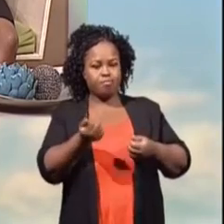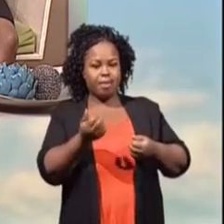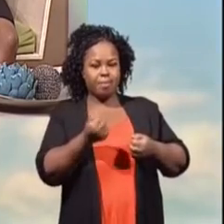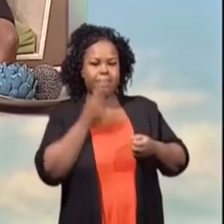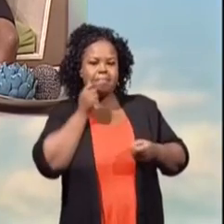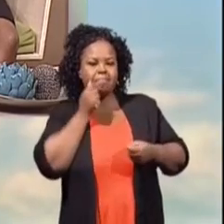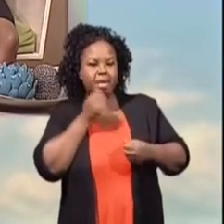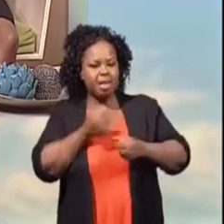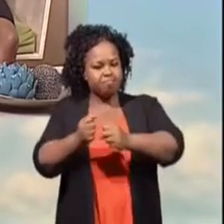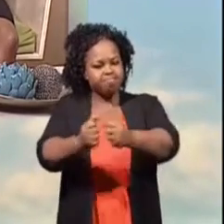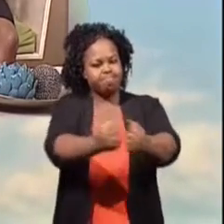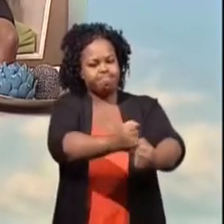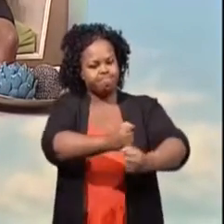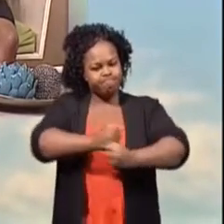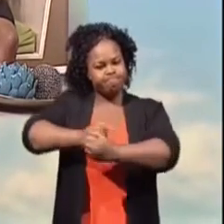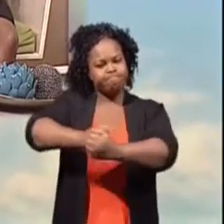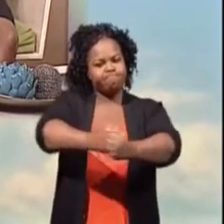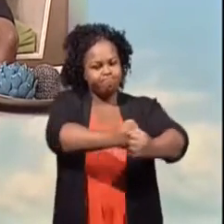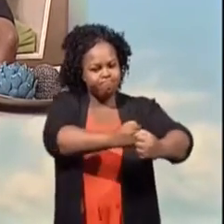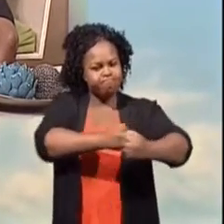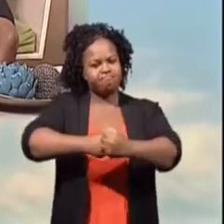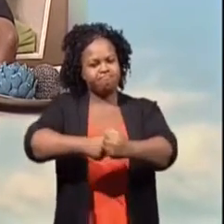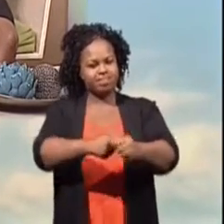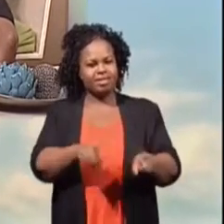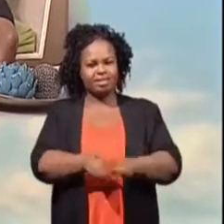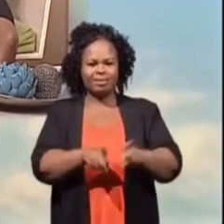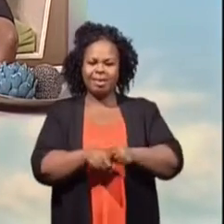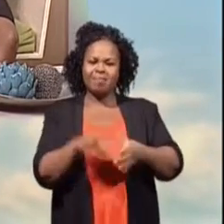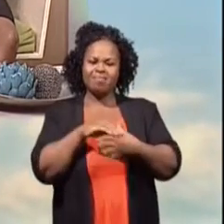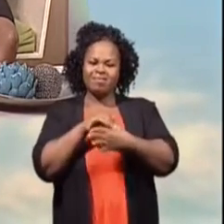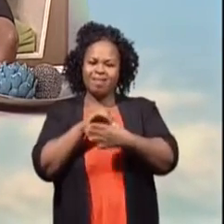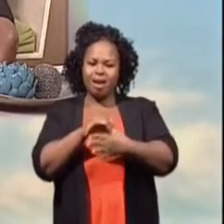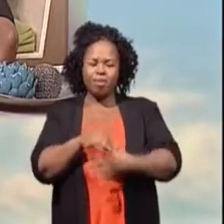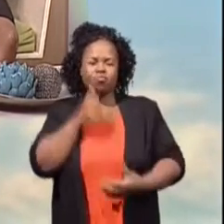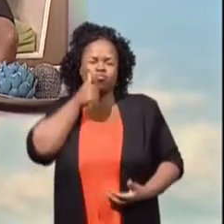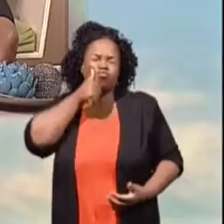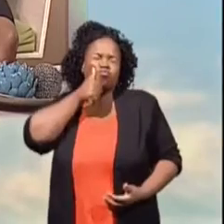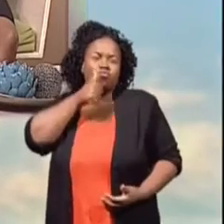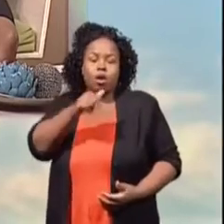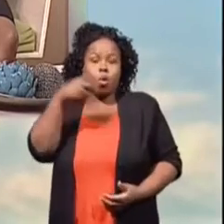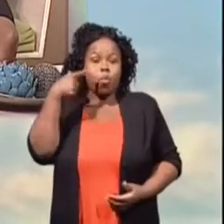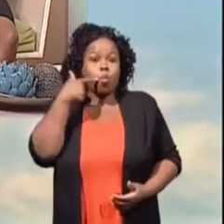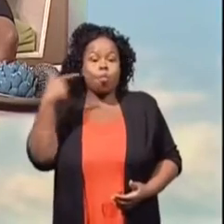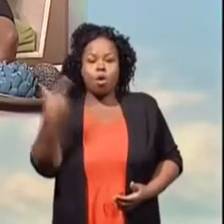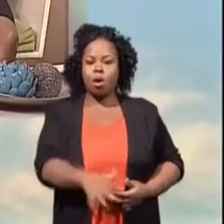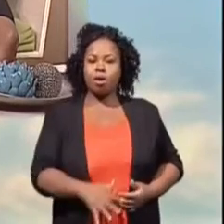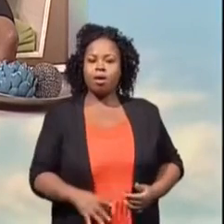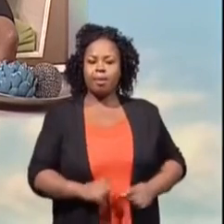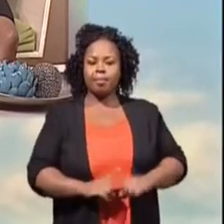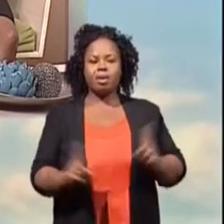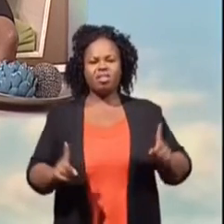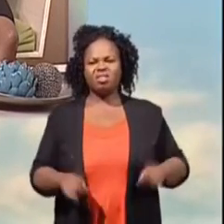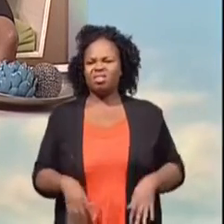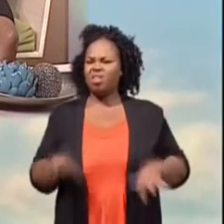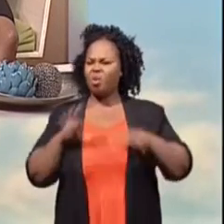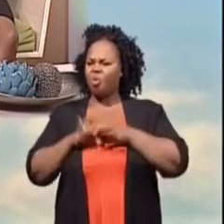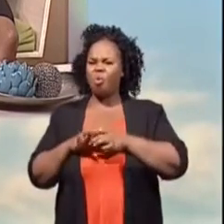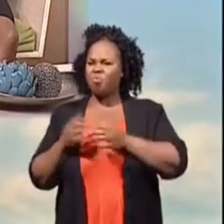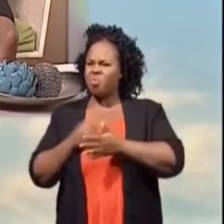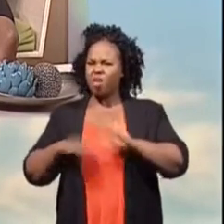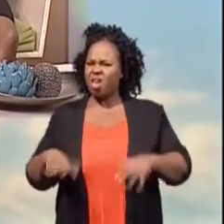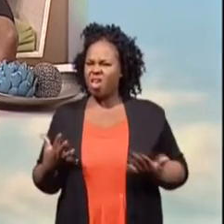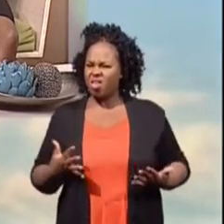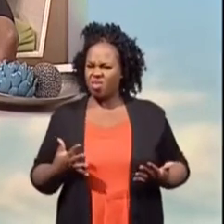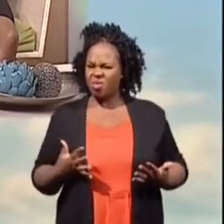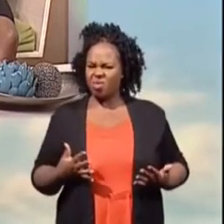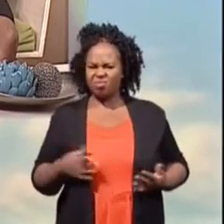ya papa o thola le bontate yes ba yeah ba le nama ya teng bona to le mo but then motho ko hae ha